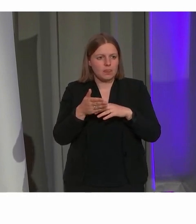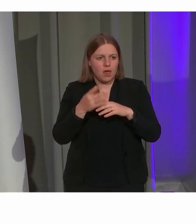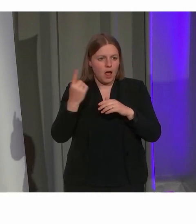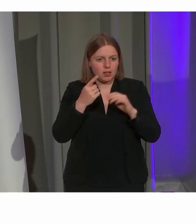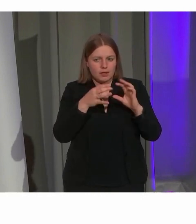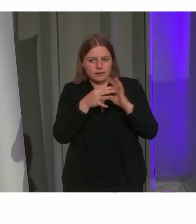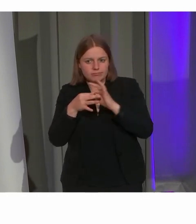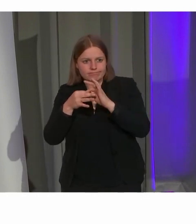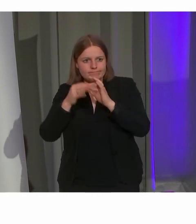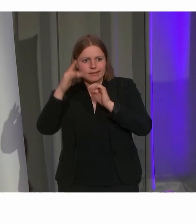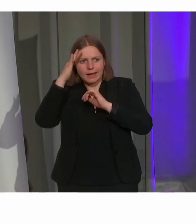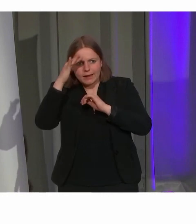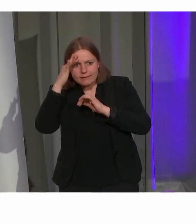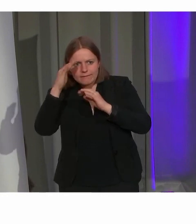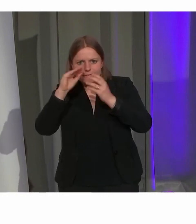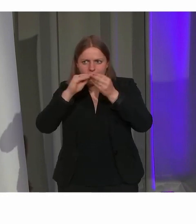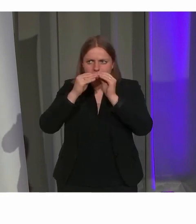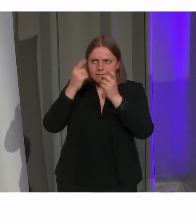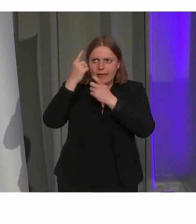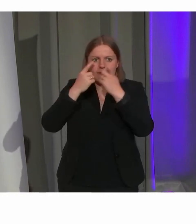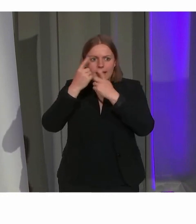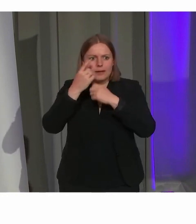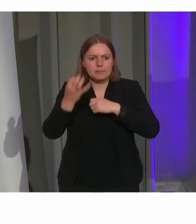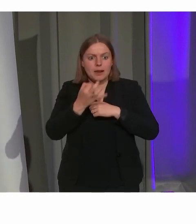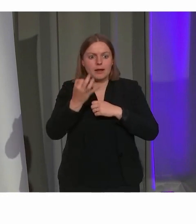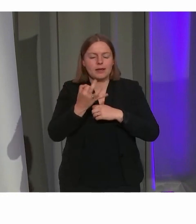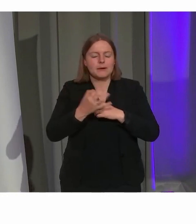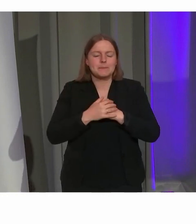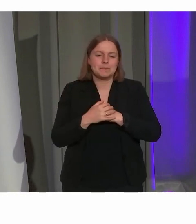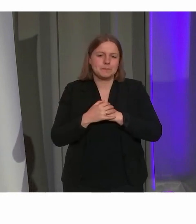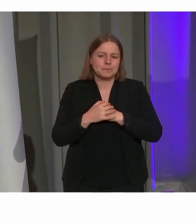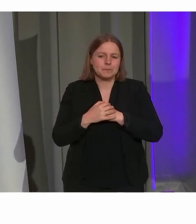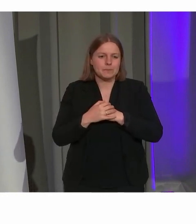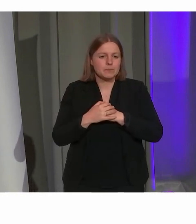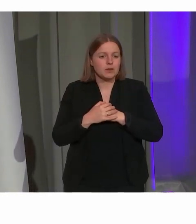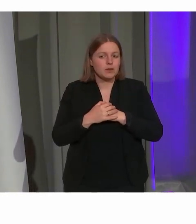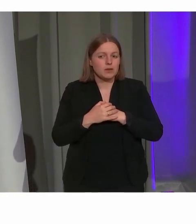Accessibility has a lot to do with creativity and thinking creatively. Now